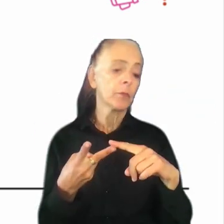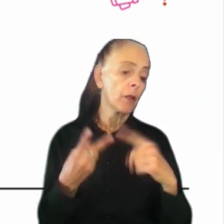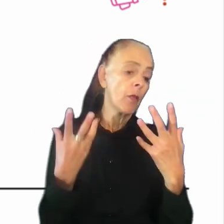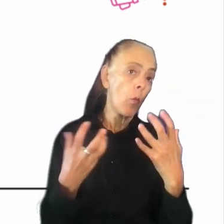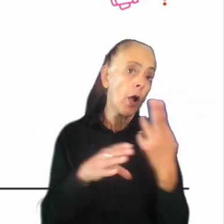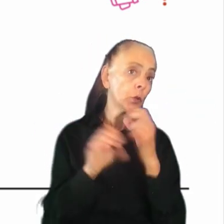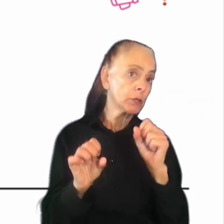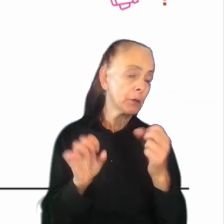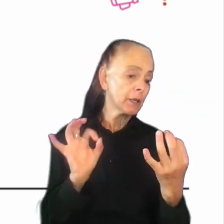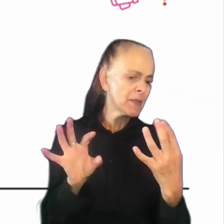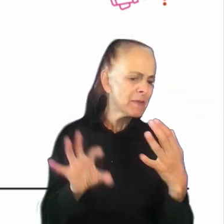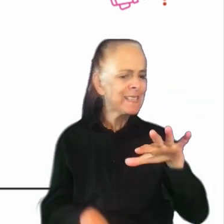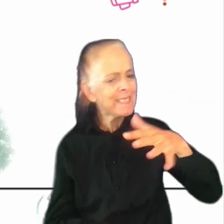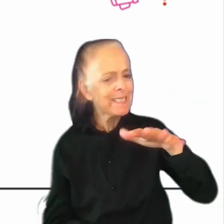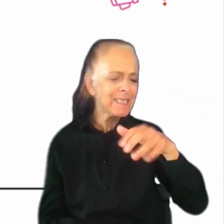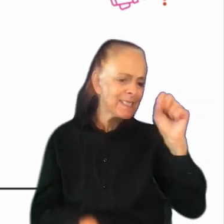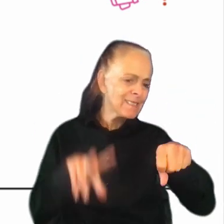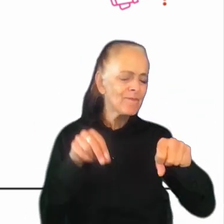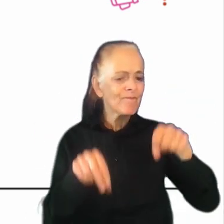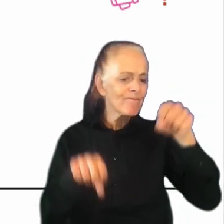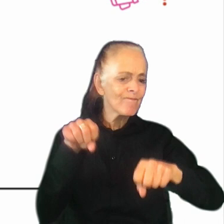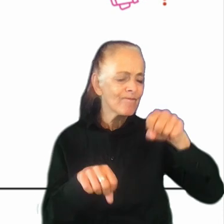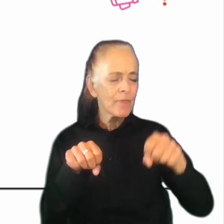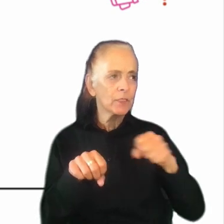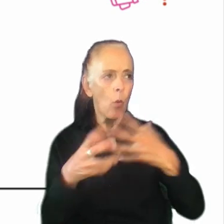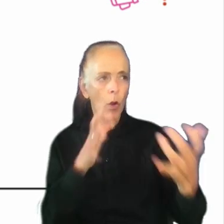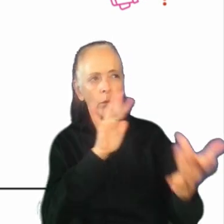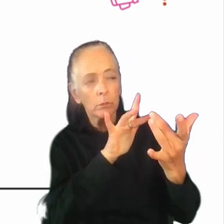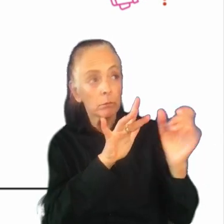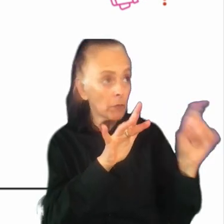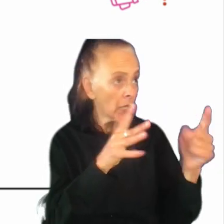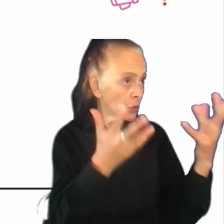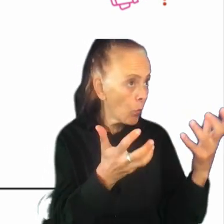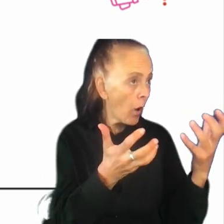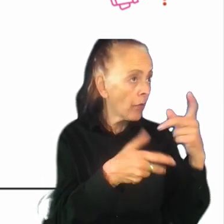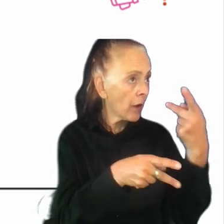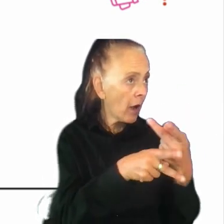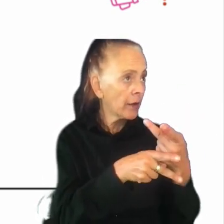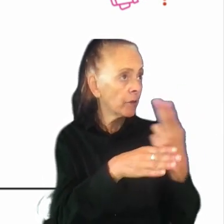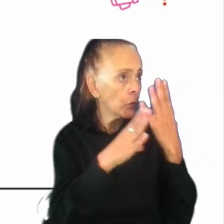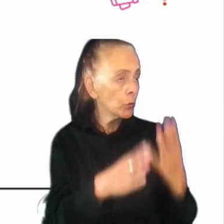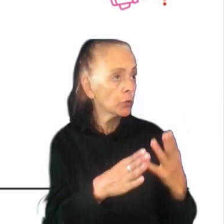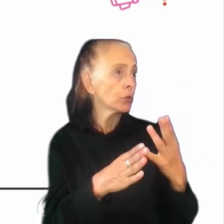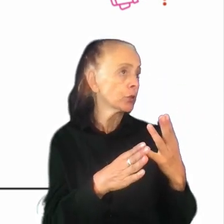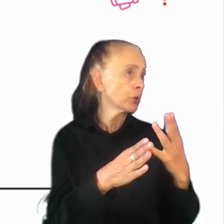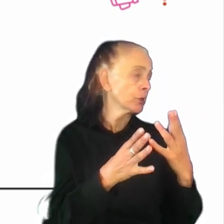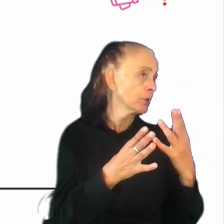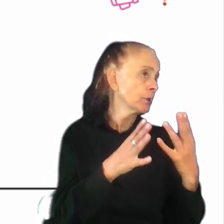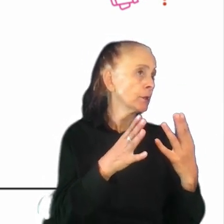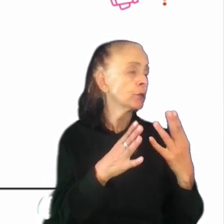usability feedback i was unsure about that so i wanted to get in touch and ask is it useful to get this kind of user research and user feedback